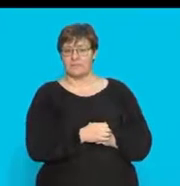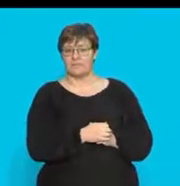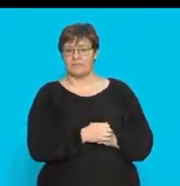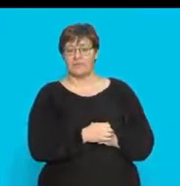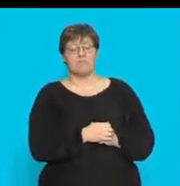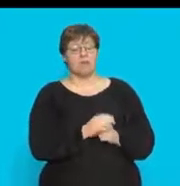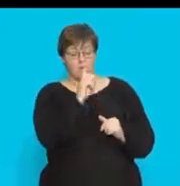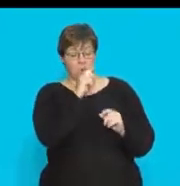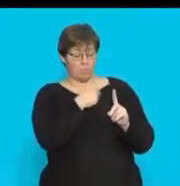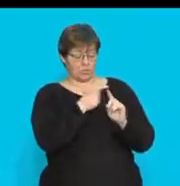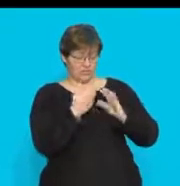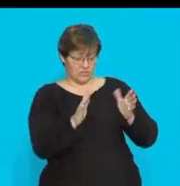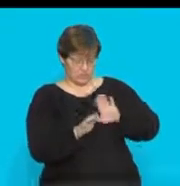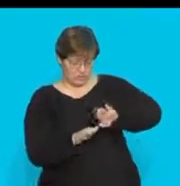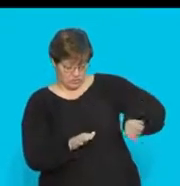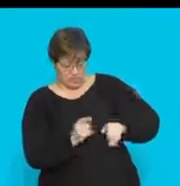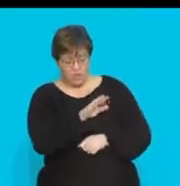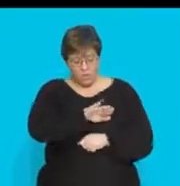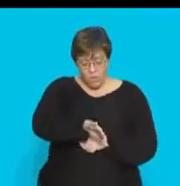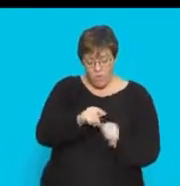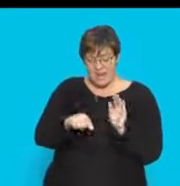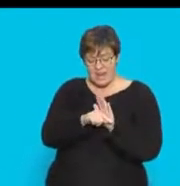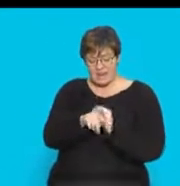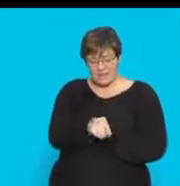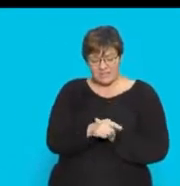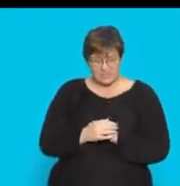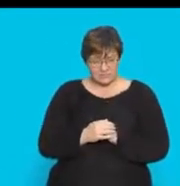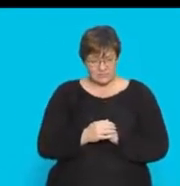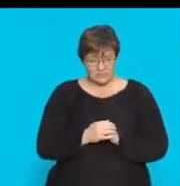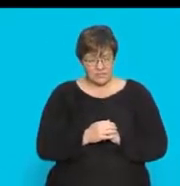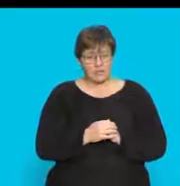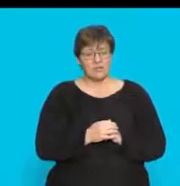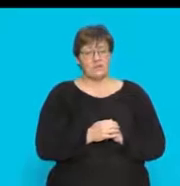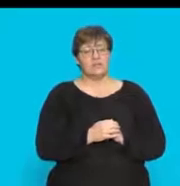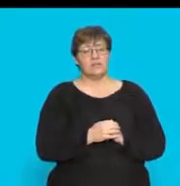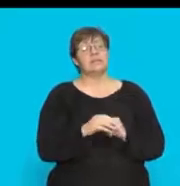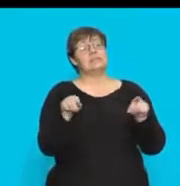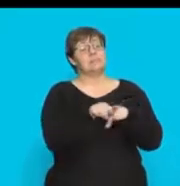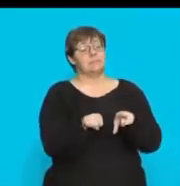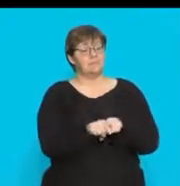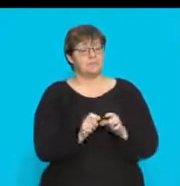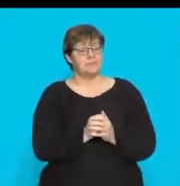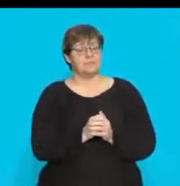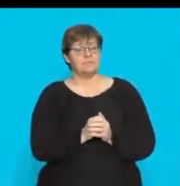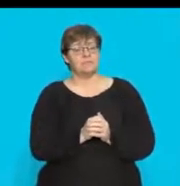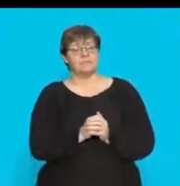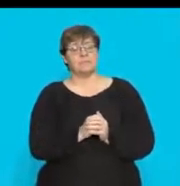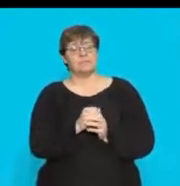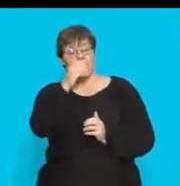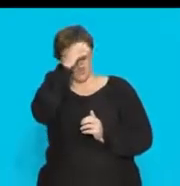look at our disadvantages, we're going to look at something else. Guys, now as well, the